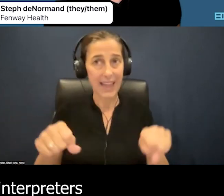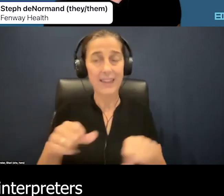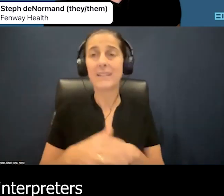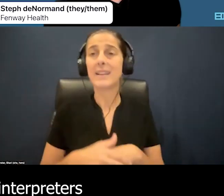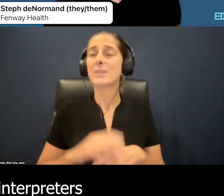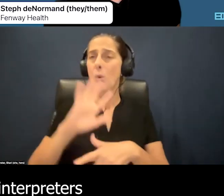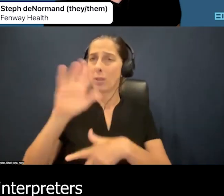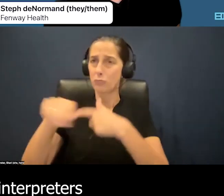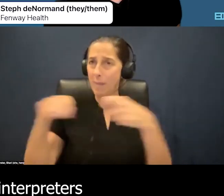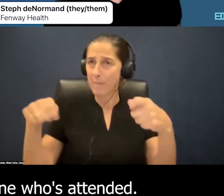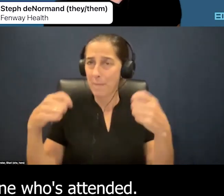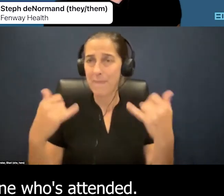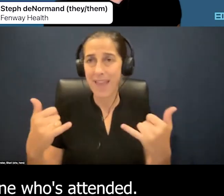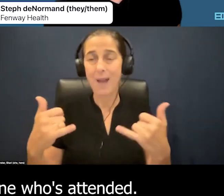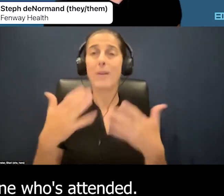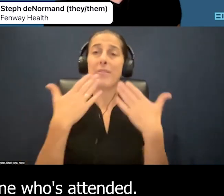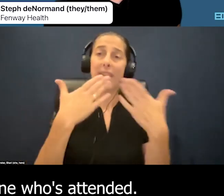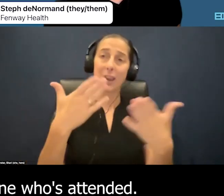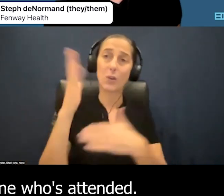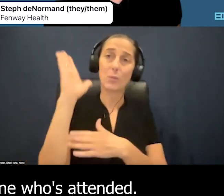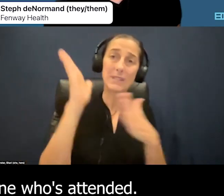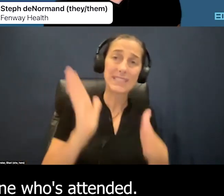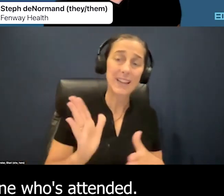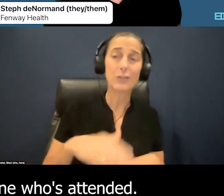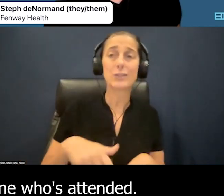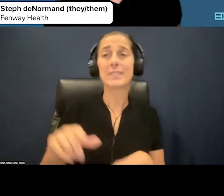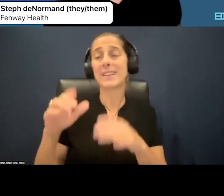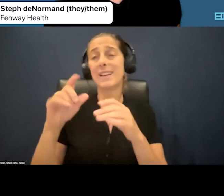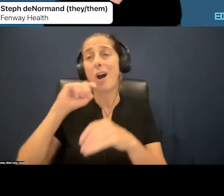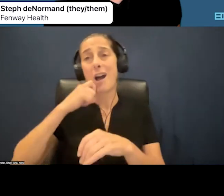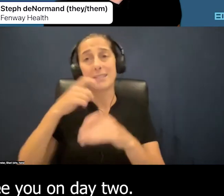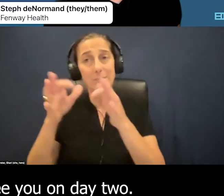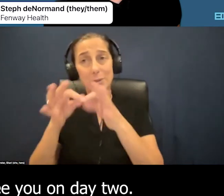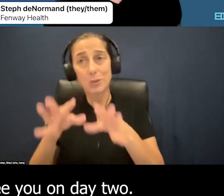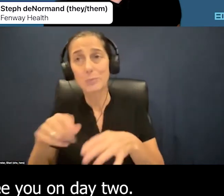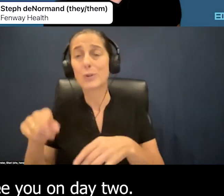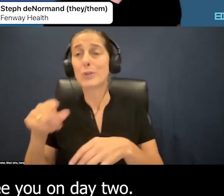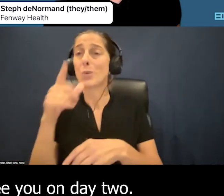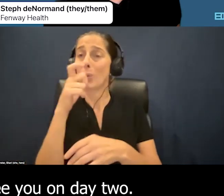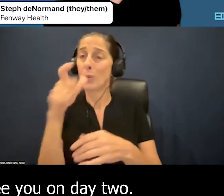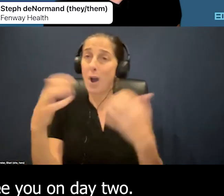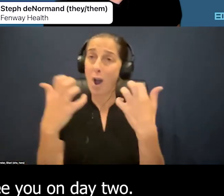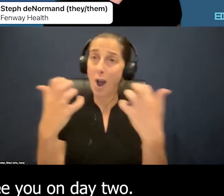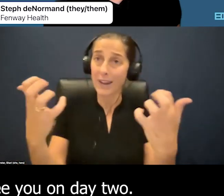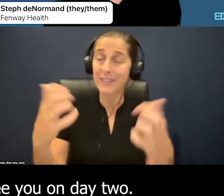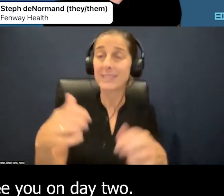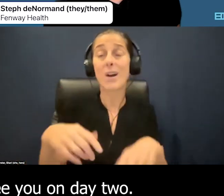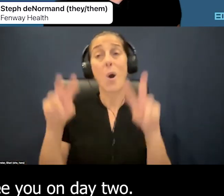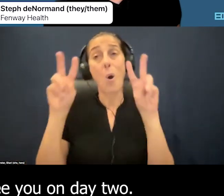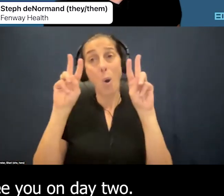awesome interpreters, and of course, everyone who's attended. We hope that we'll see you